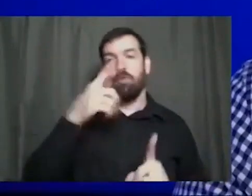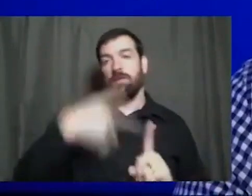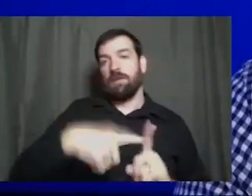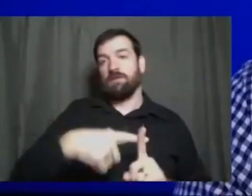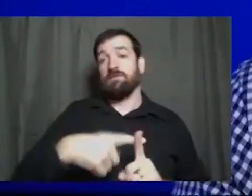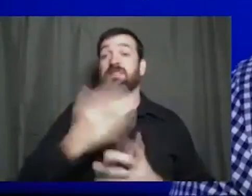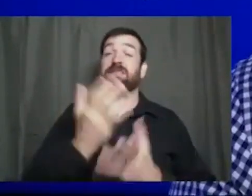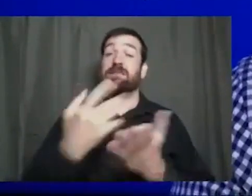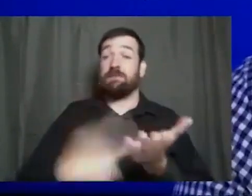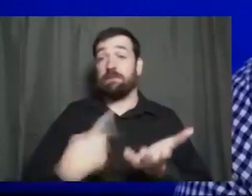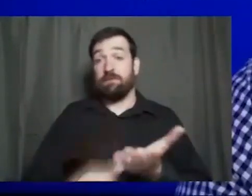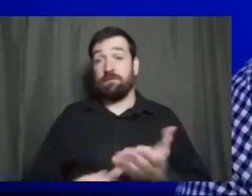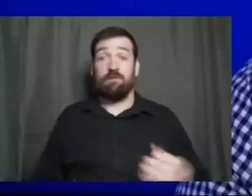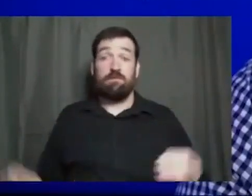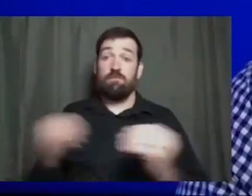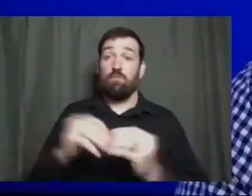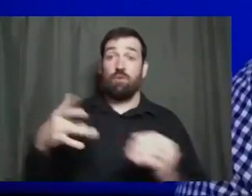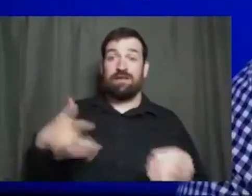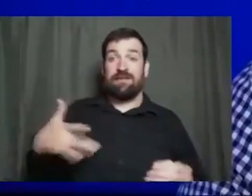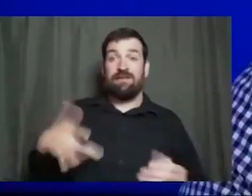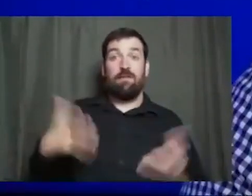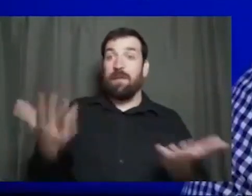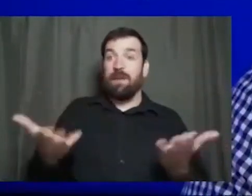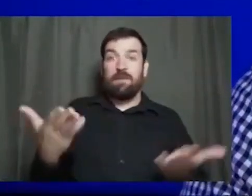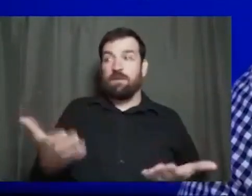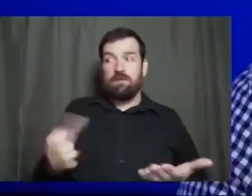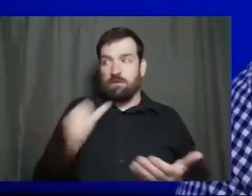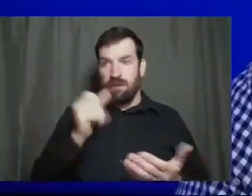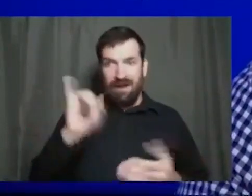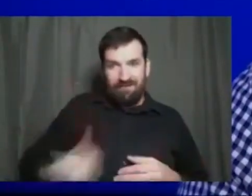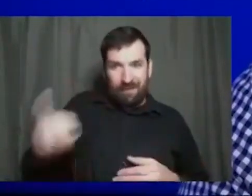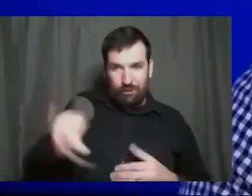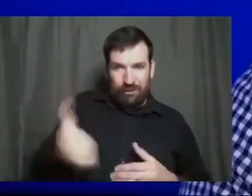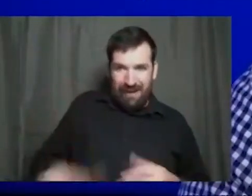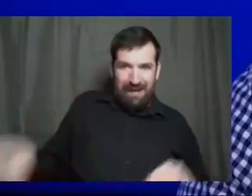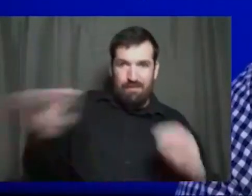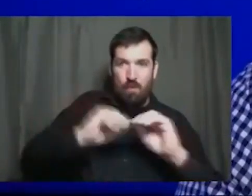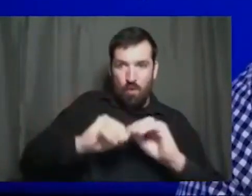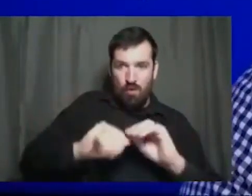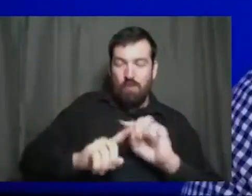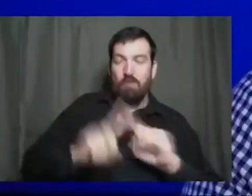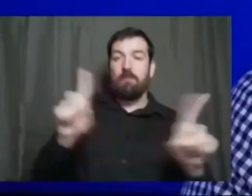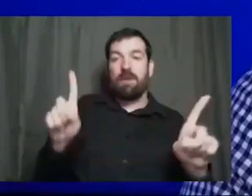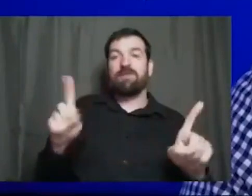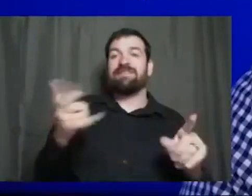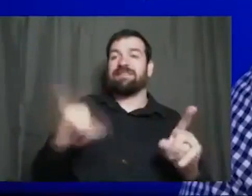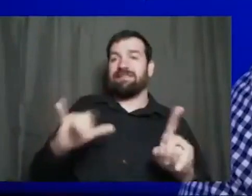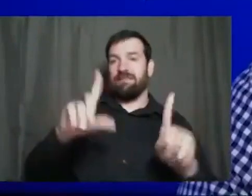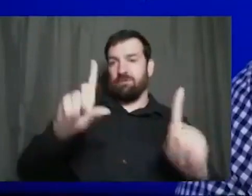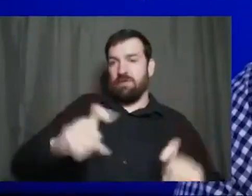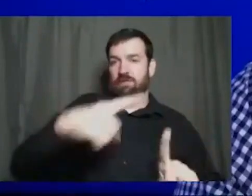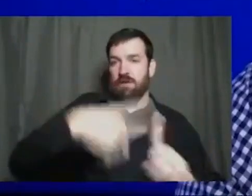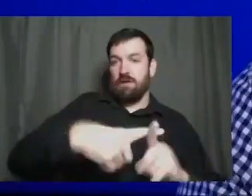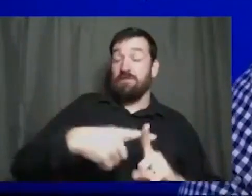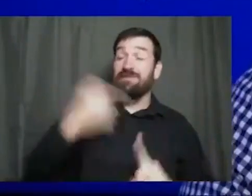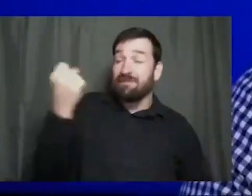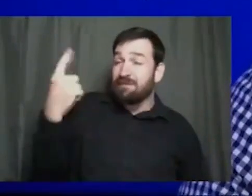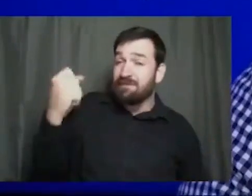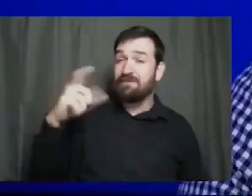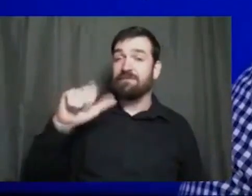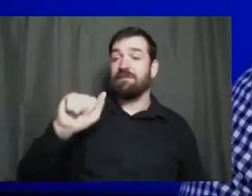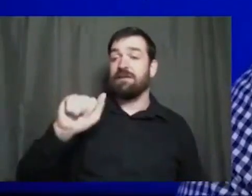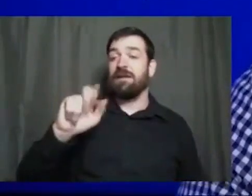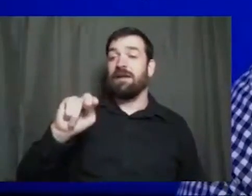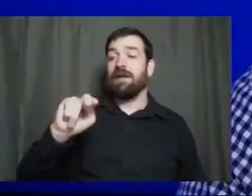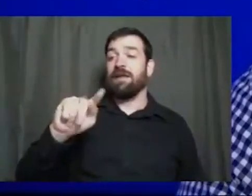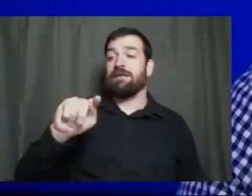you may not even be infectious anymore, but it'll still test positive. It's a very sensitive test. Now, an antigen test is really designed to